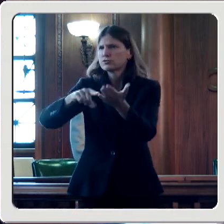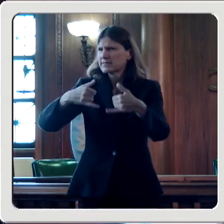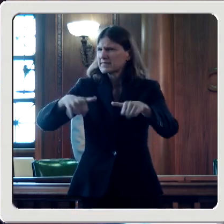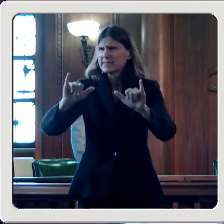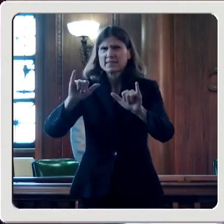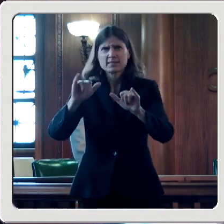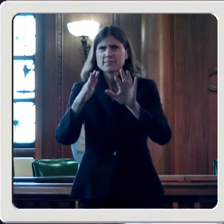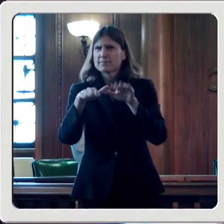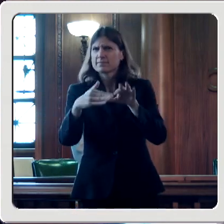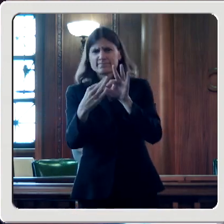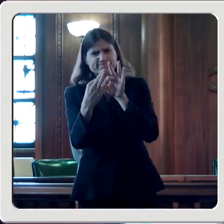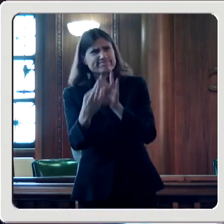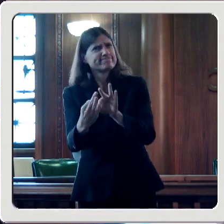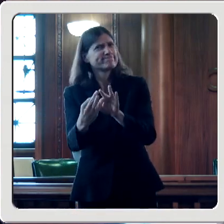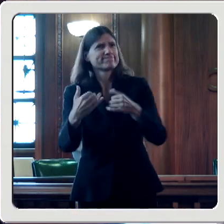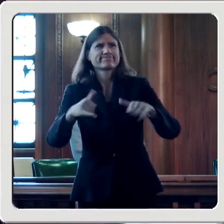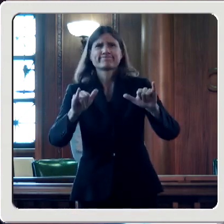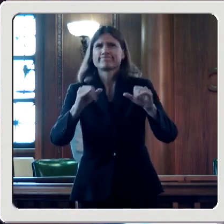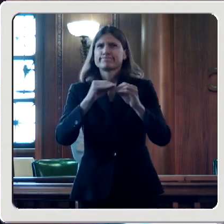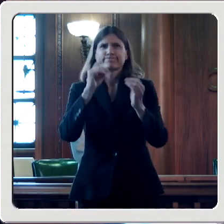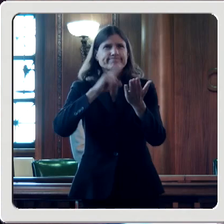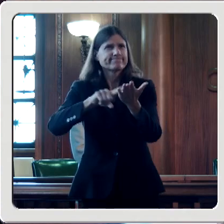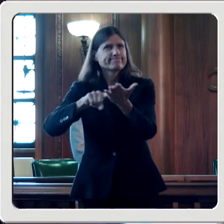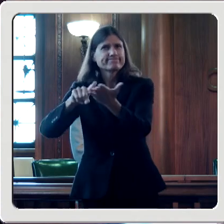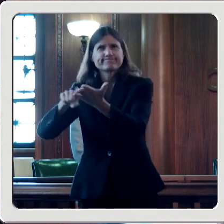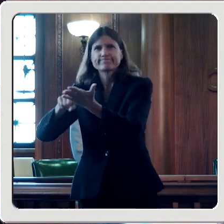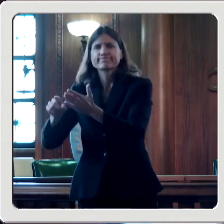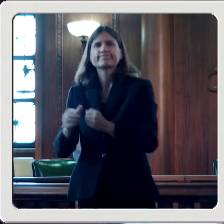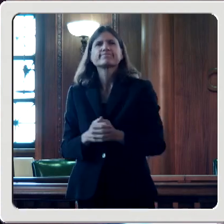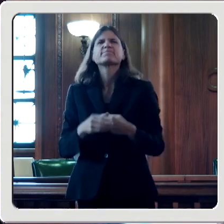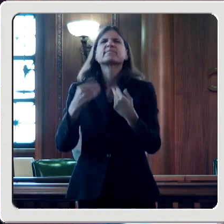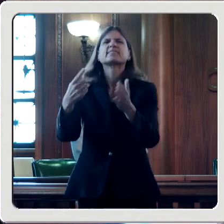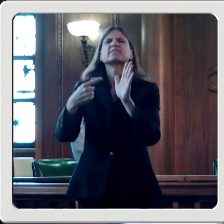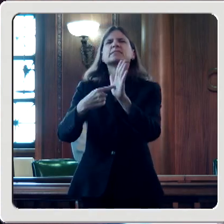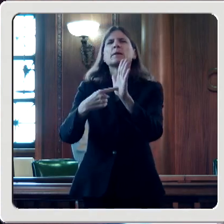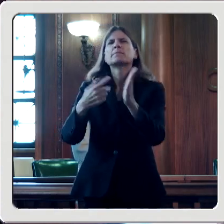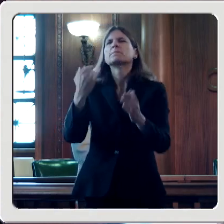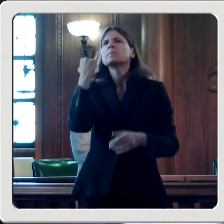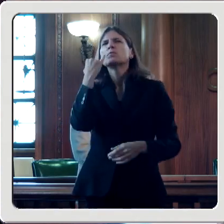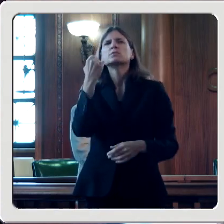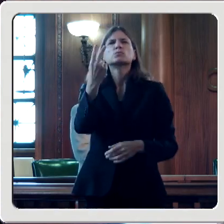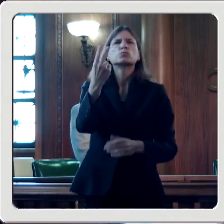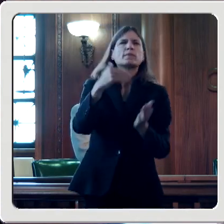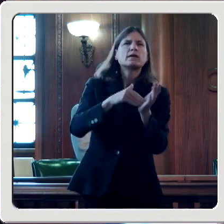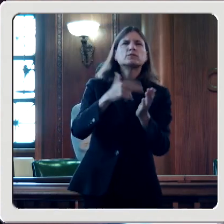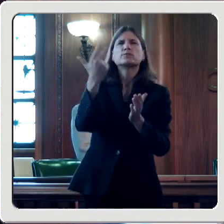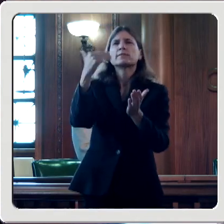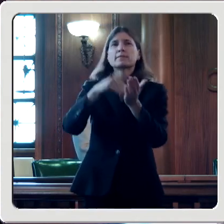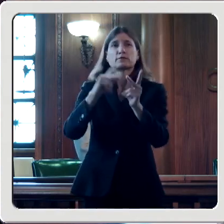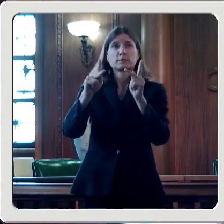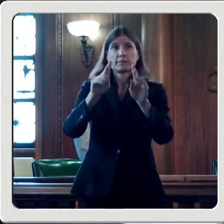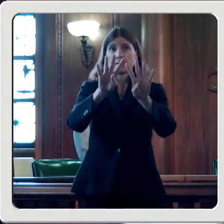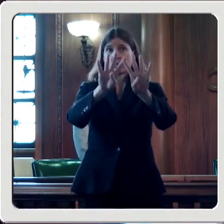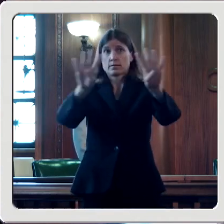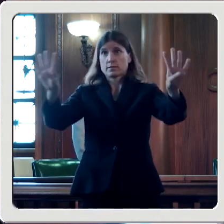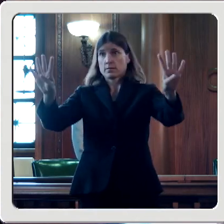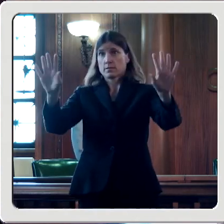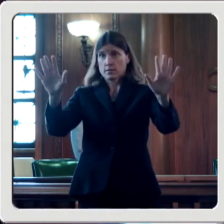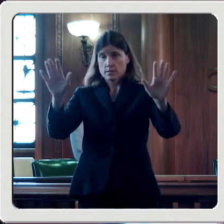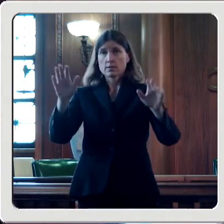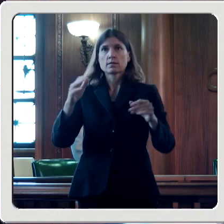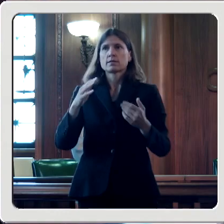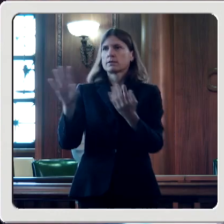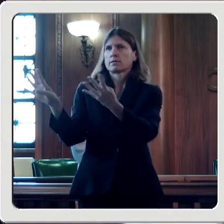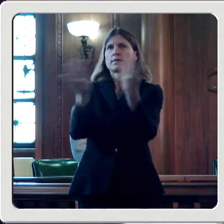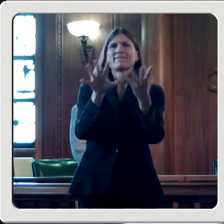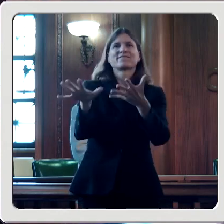the NBA or for, an entire school system, having an easy to perform, slightly less sensitive test might be a pretty